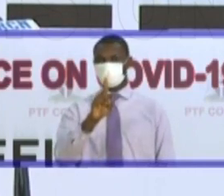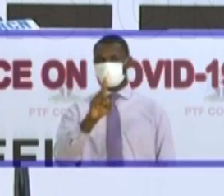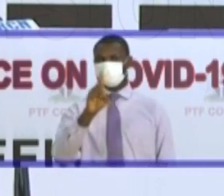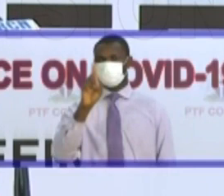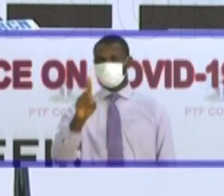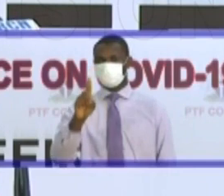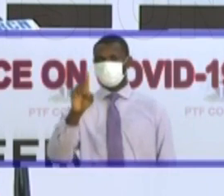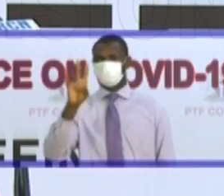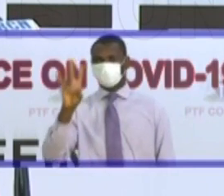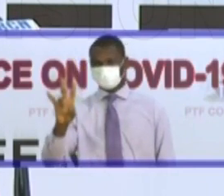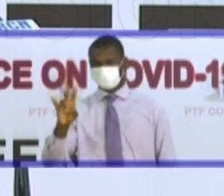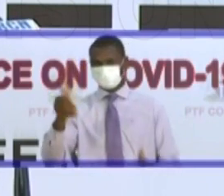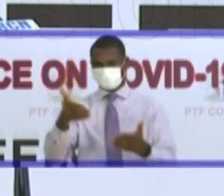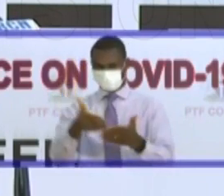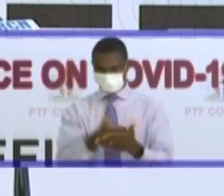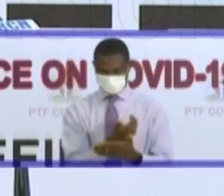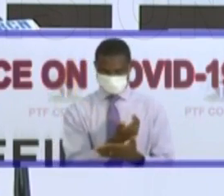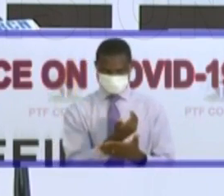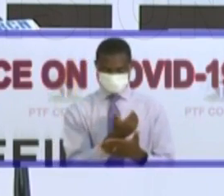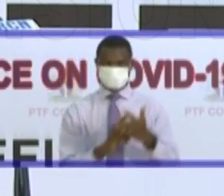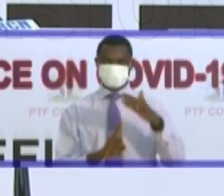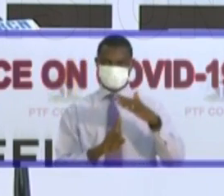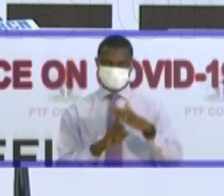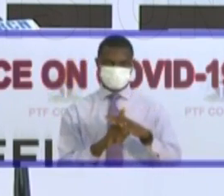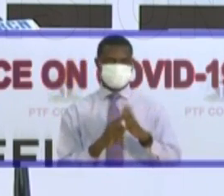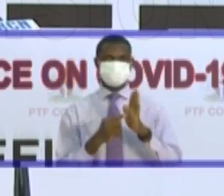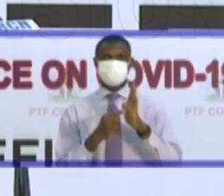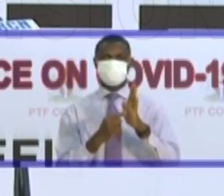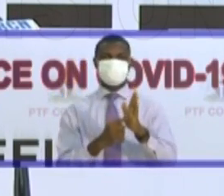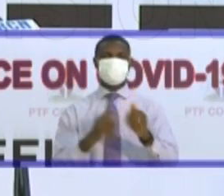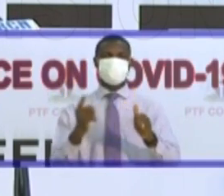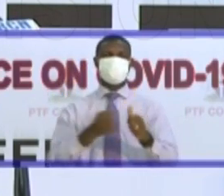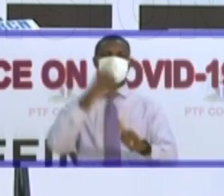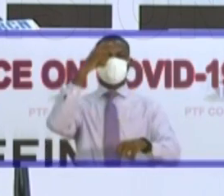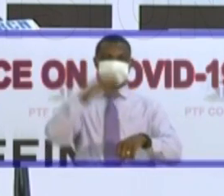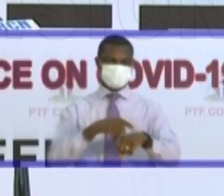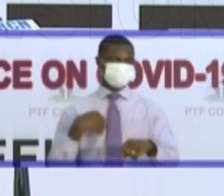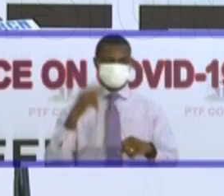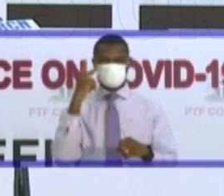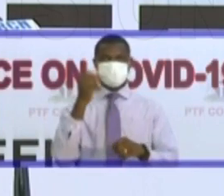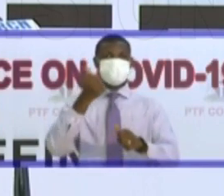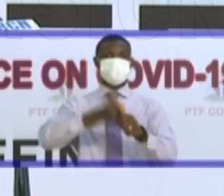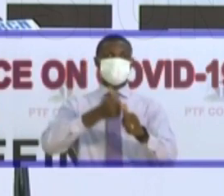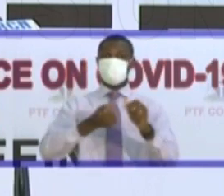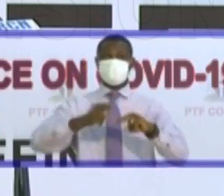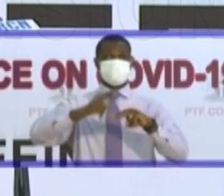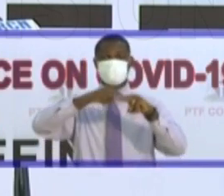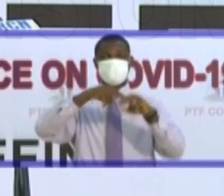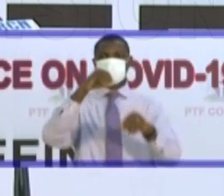117 new cases represent the highest daily increase in new cases so